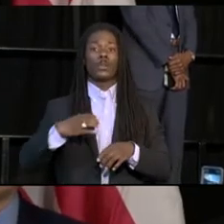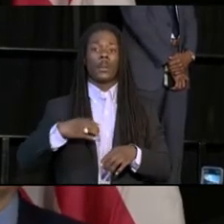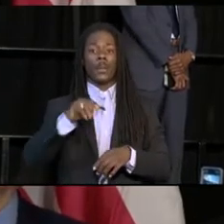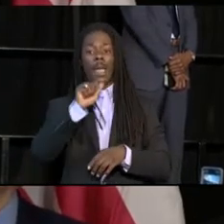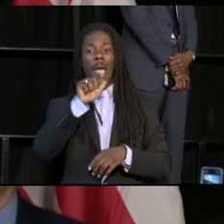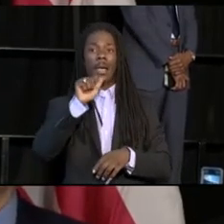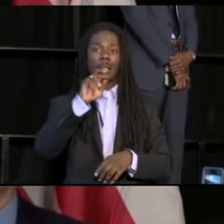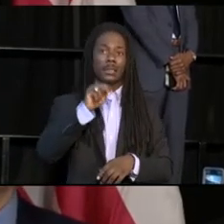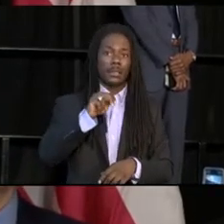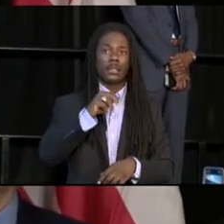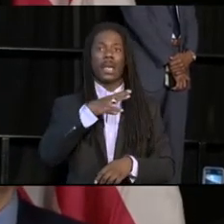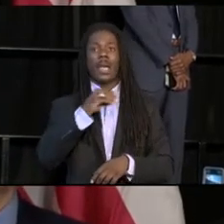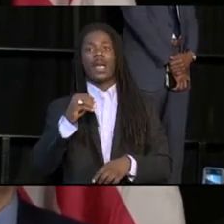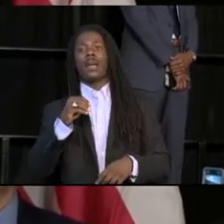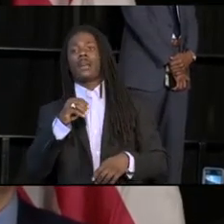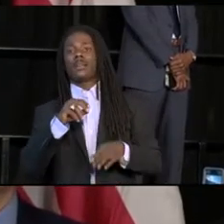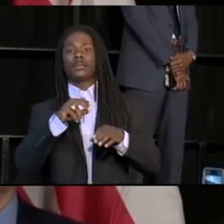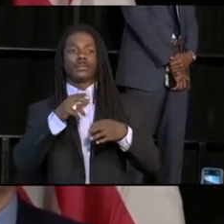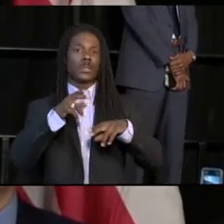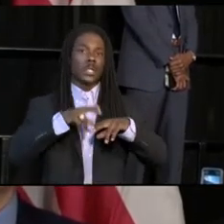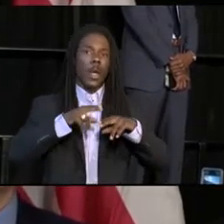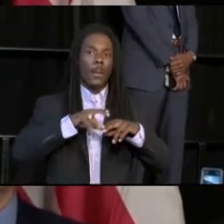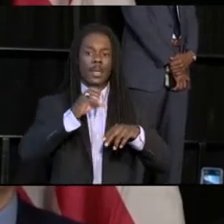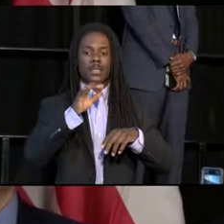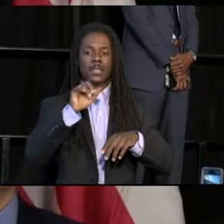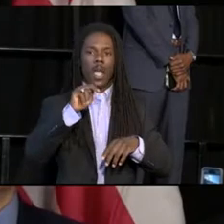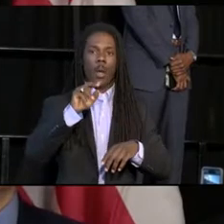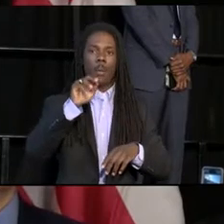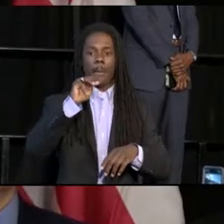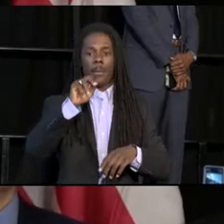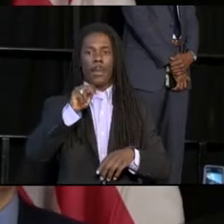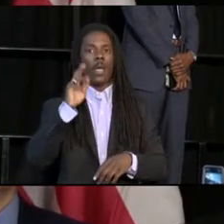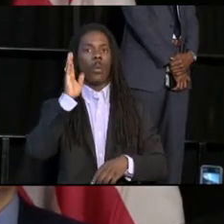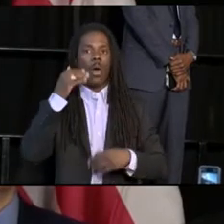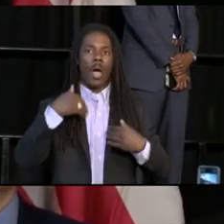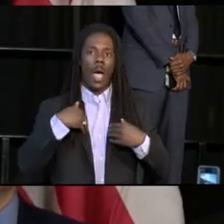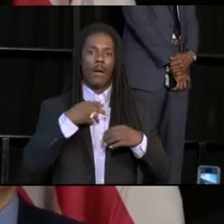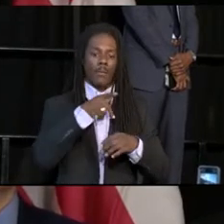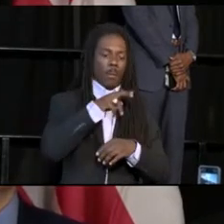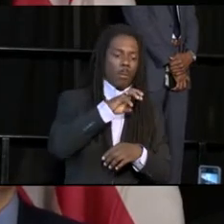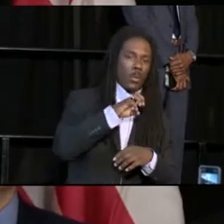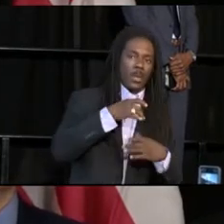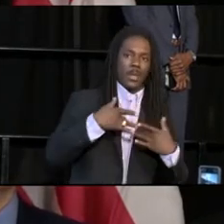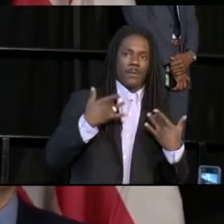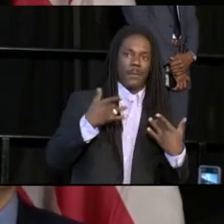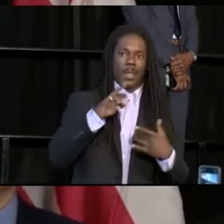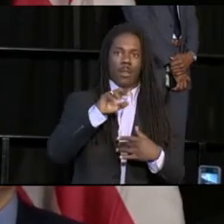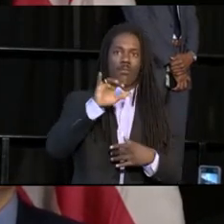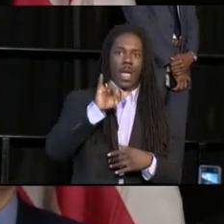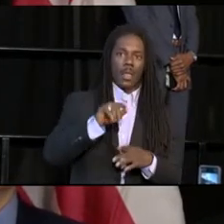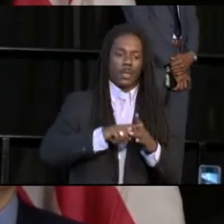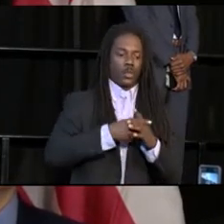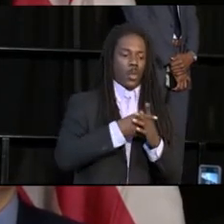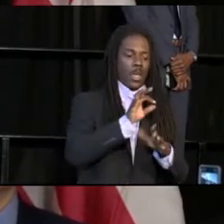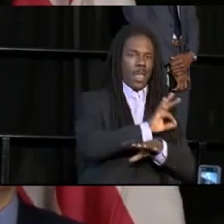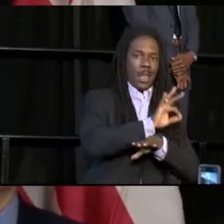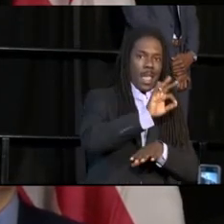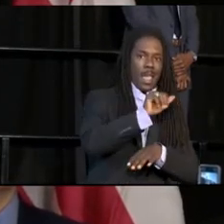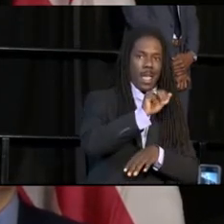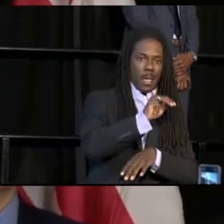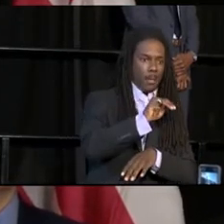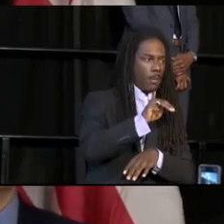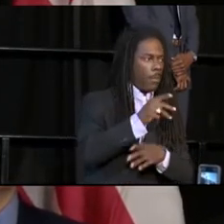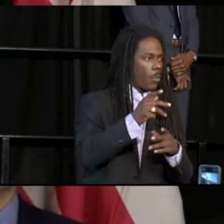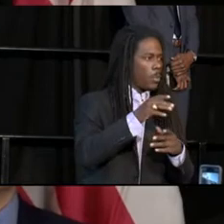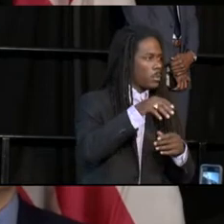and Chairman Mendelson and other members of the council, are having a pre-event rally beginning at 9 a.m. The park name